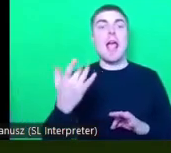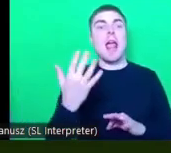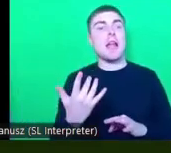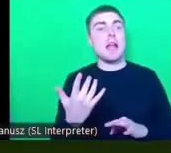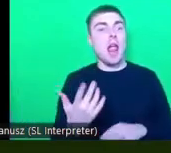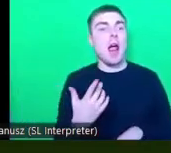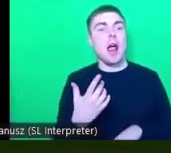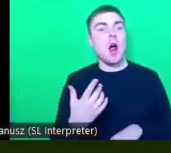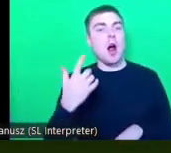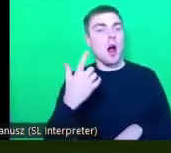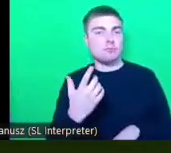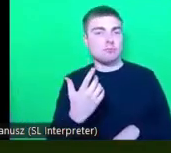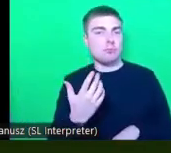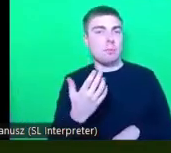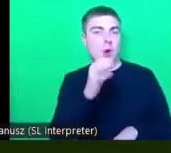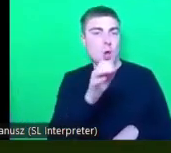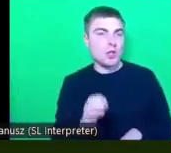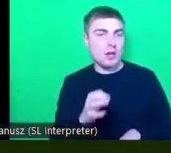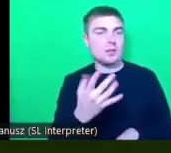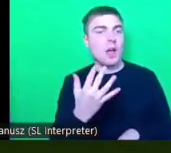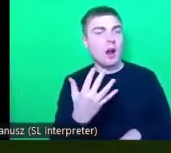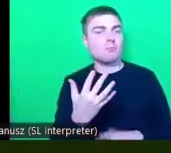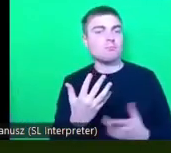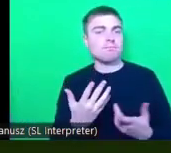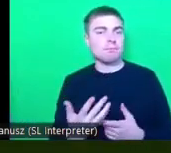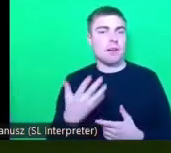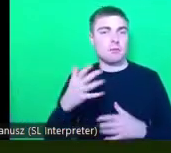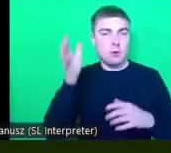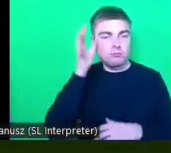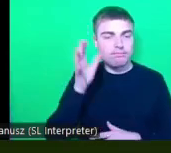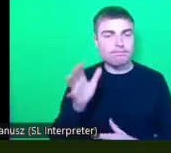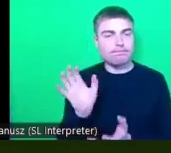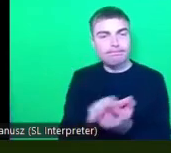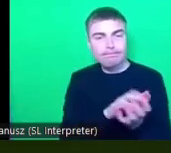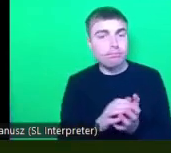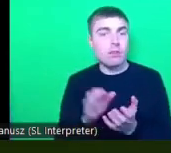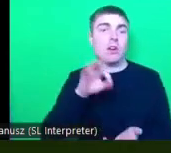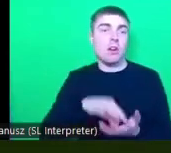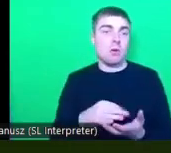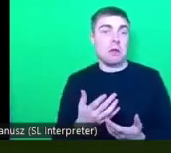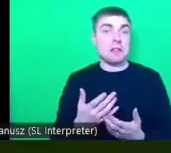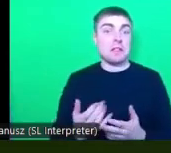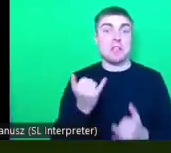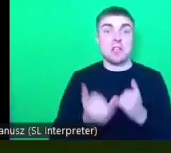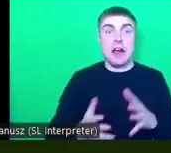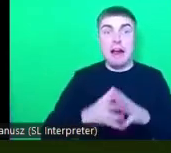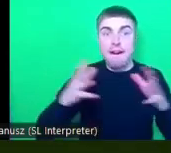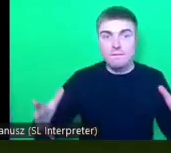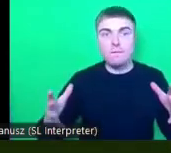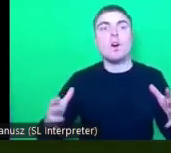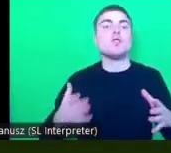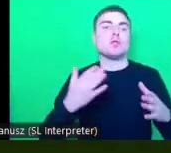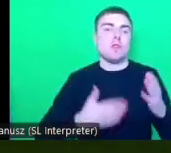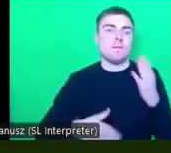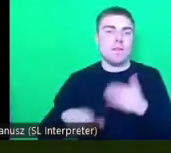in some, sorry. That was better. Okay, yeah. So territory